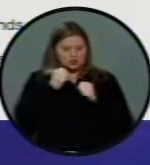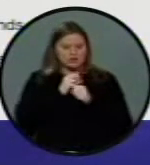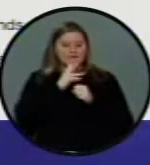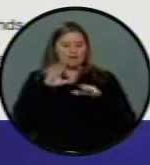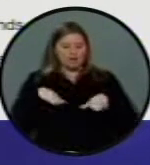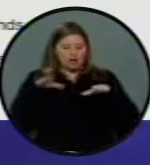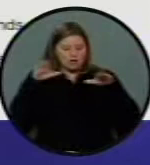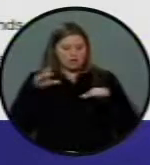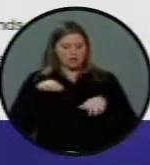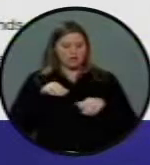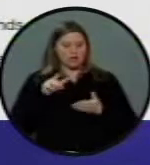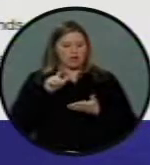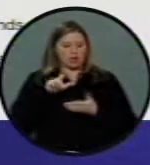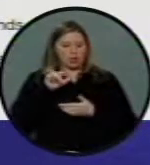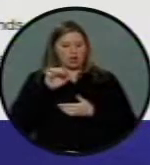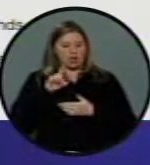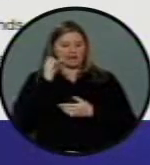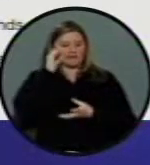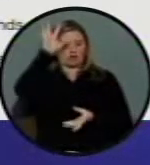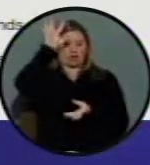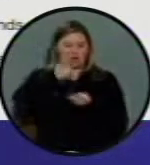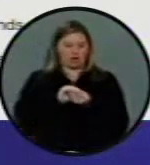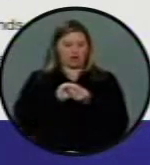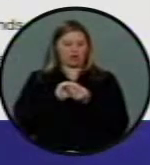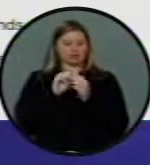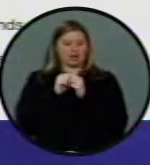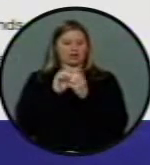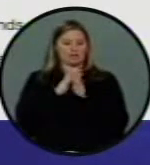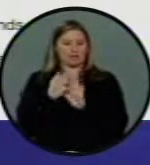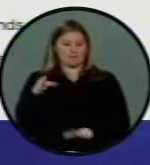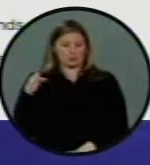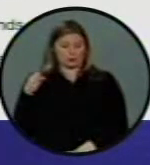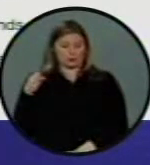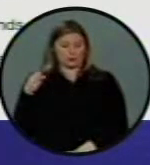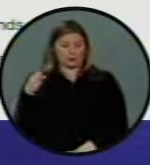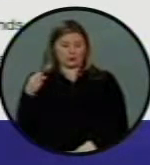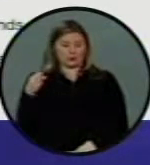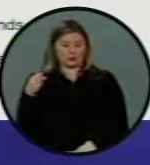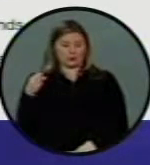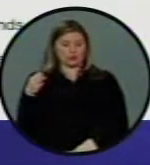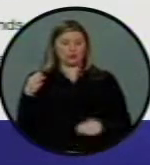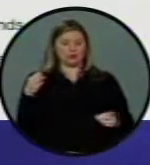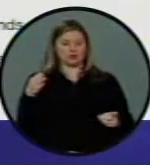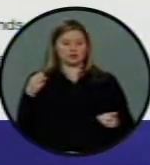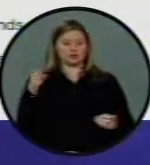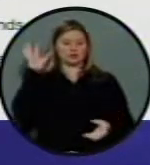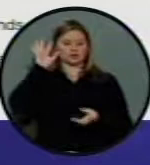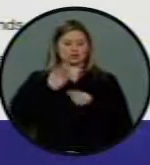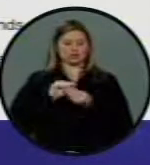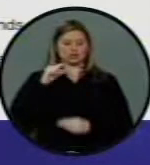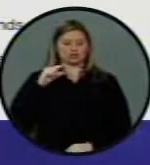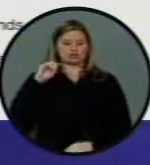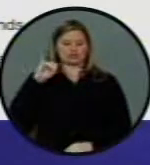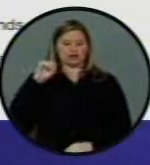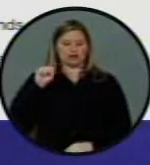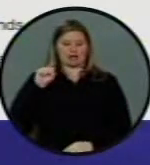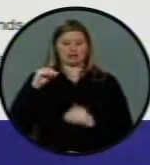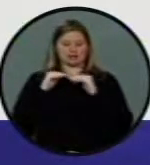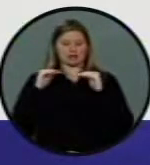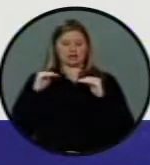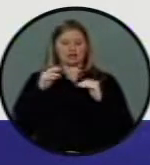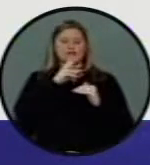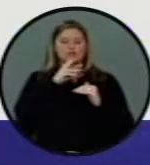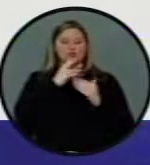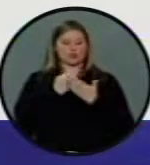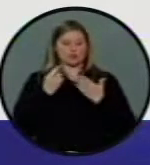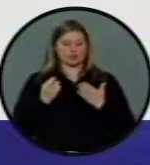vegetation. And then to add all that stuff together and just turn it all blue, and This is a compilation GIS layer of our water resources,